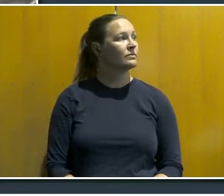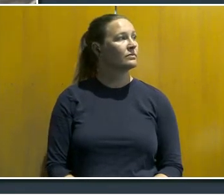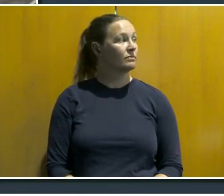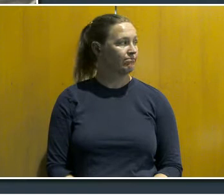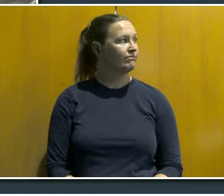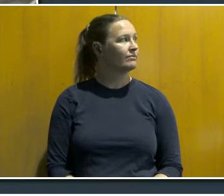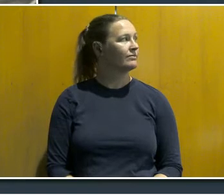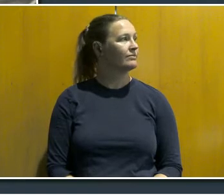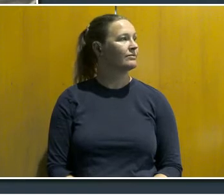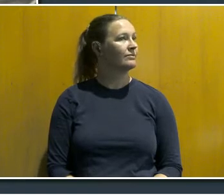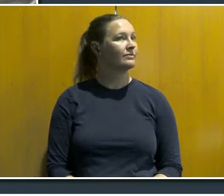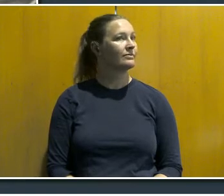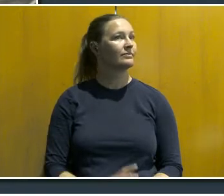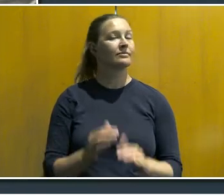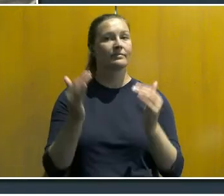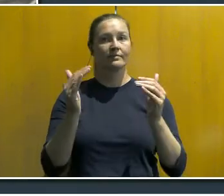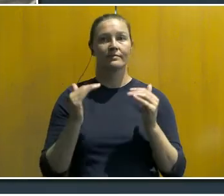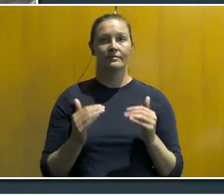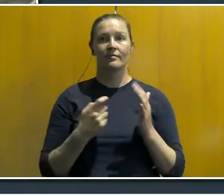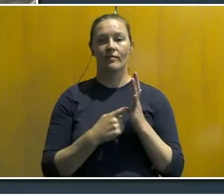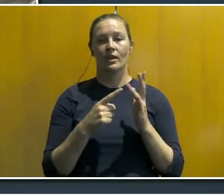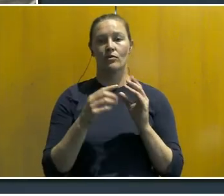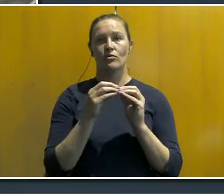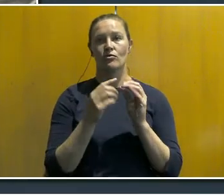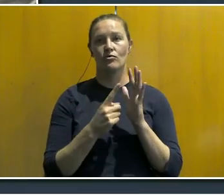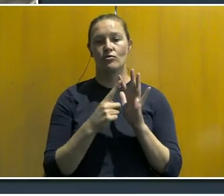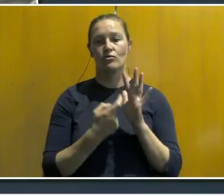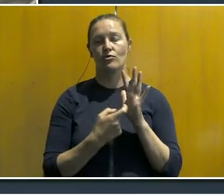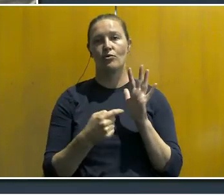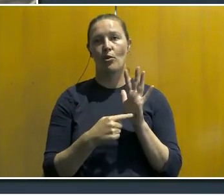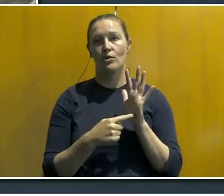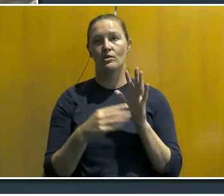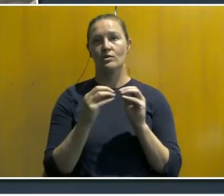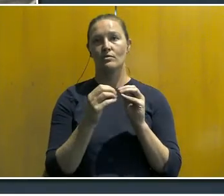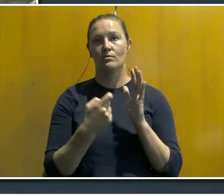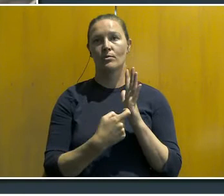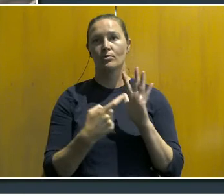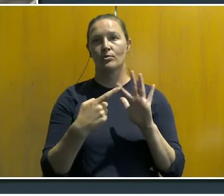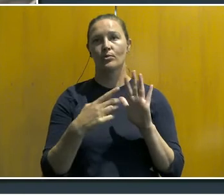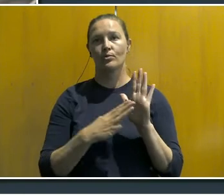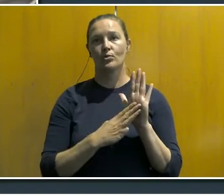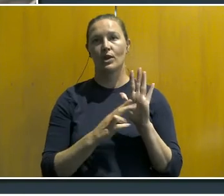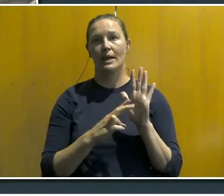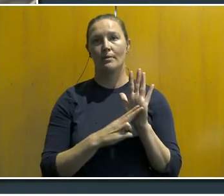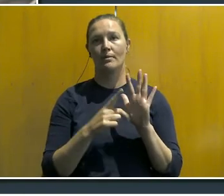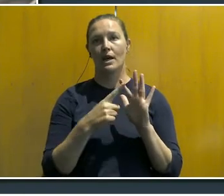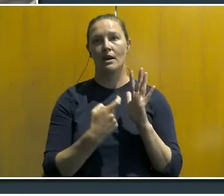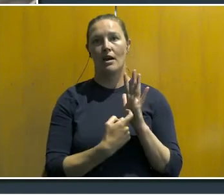And our next submitter is Robert Bremner. Welcome, Robert.